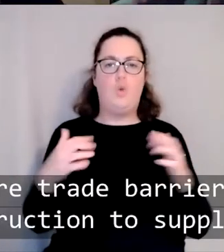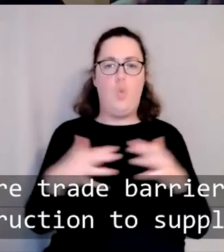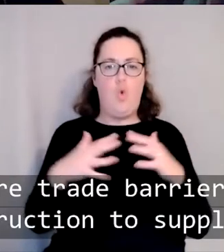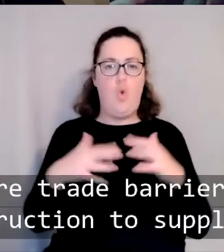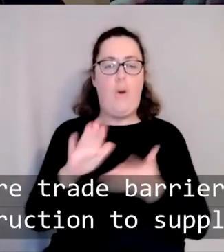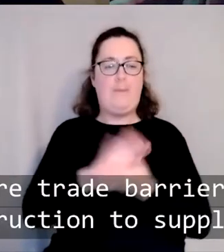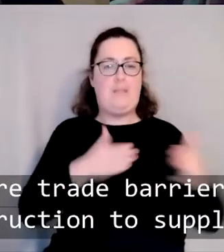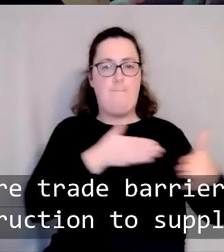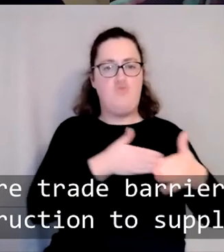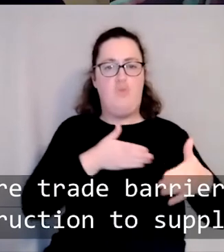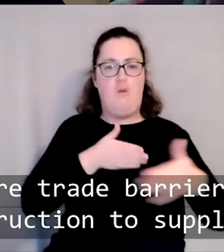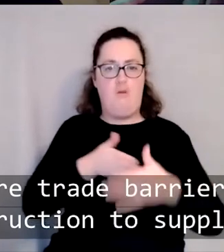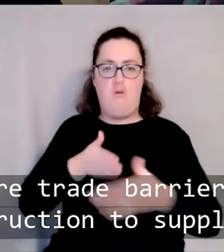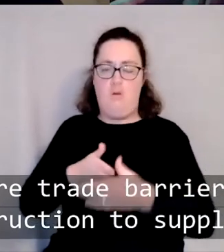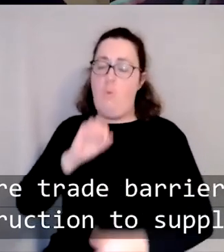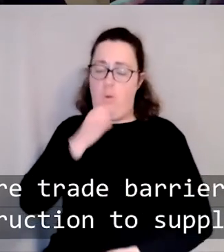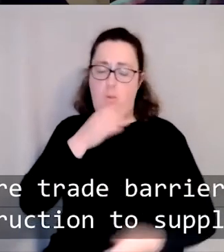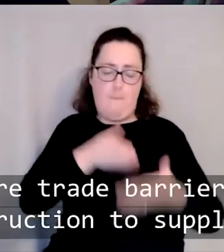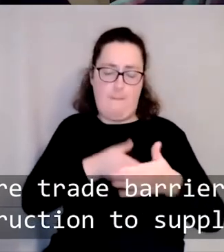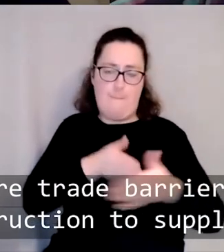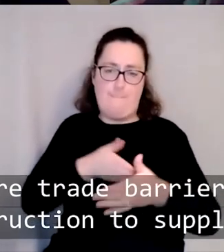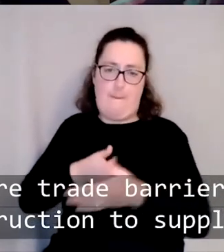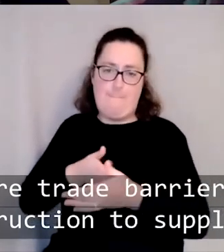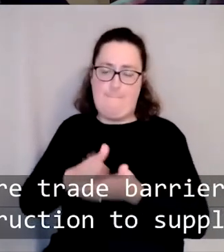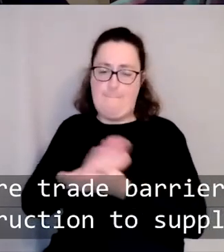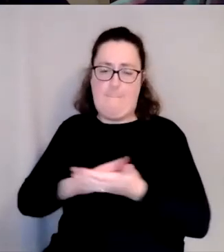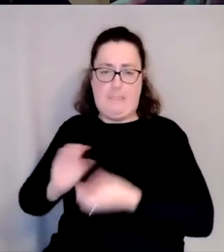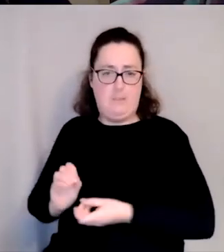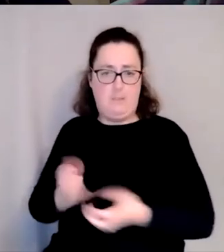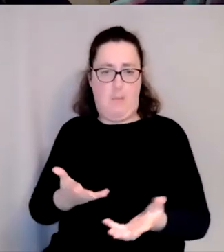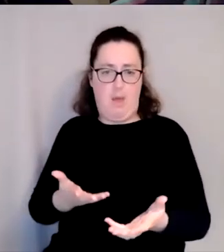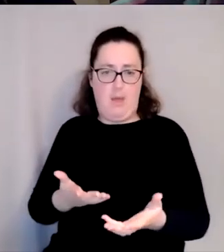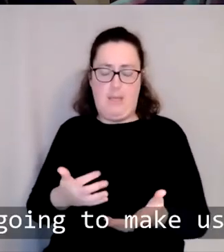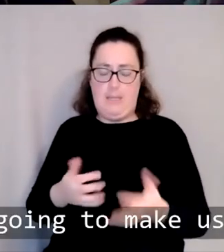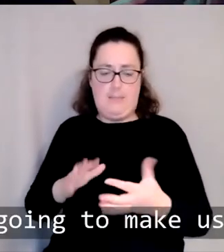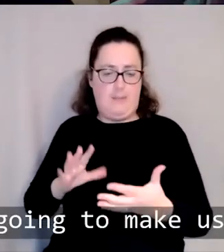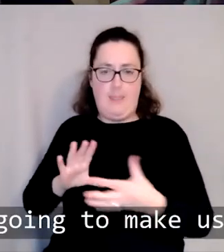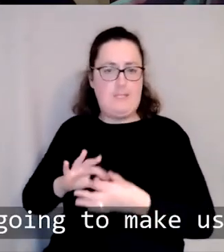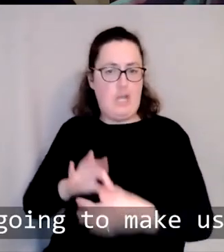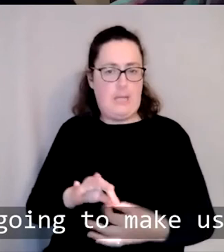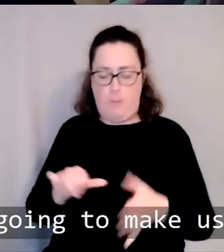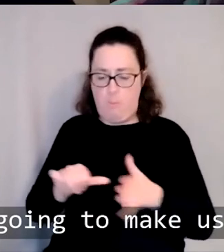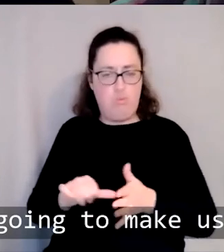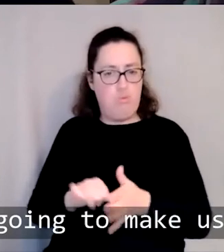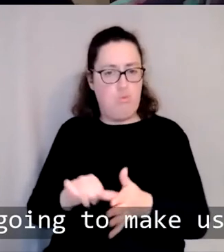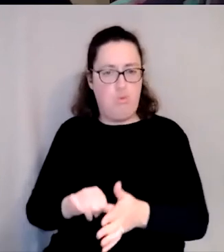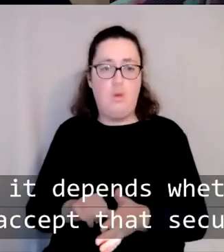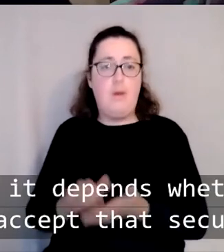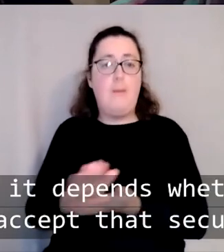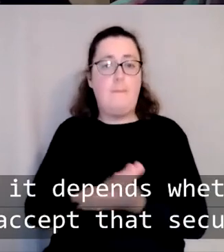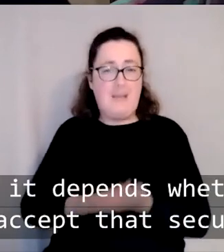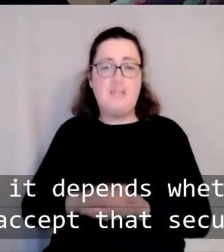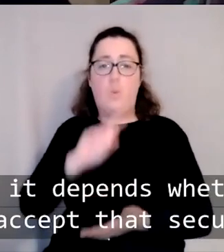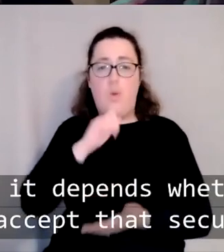trade barriers, more obstruction to supply chains. And that, it's going to make us poorer,